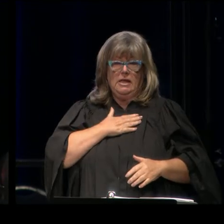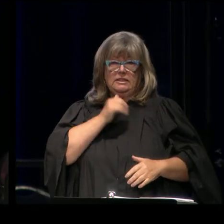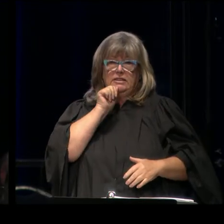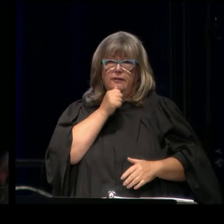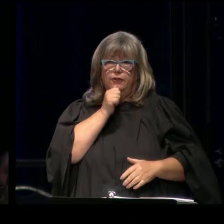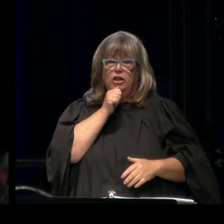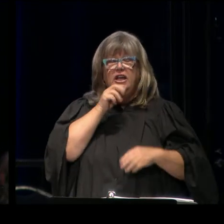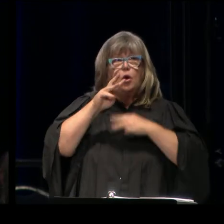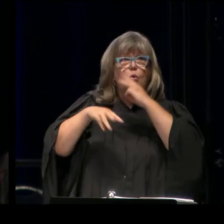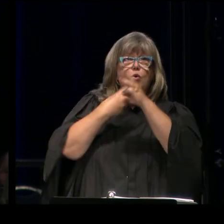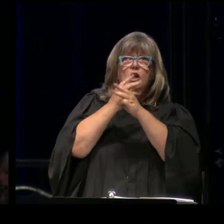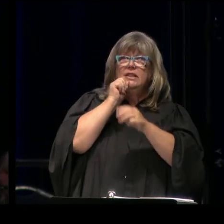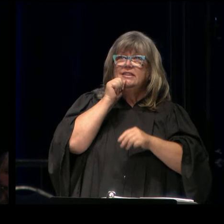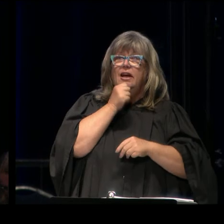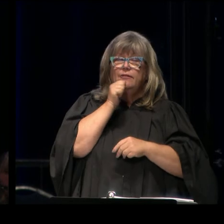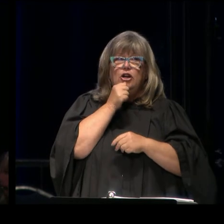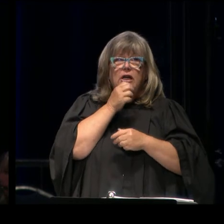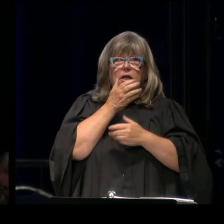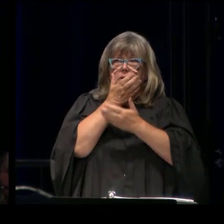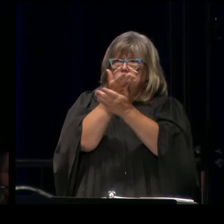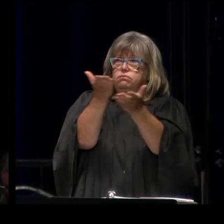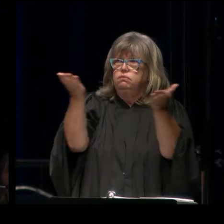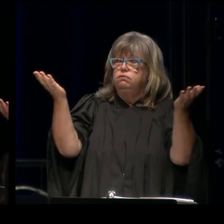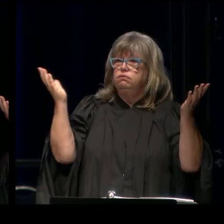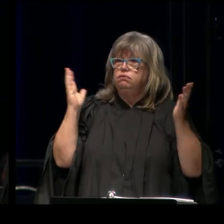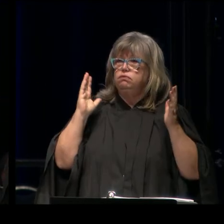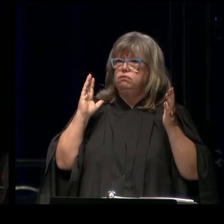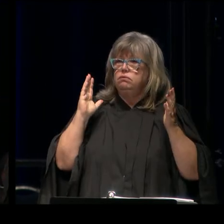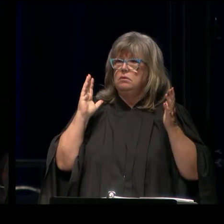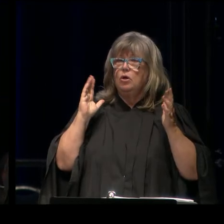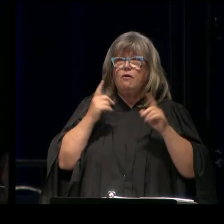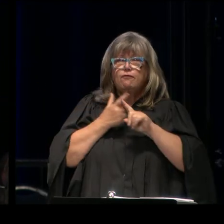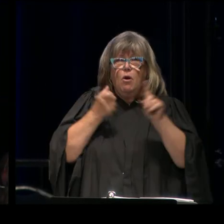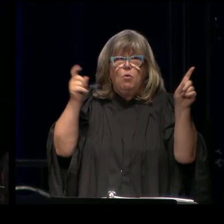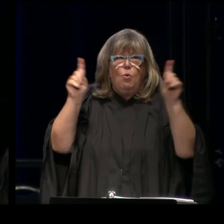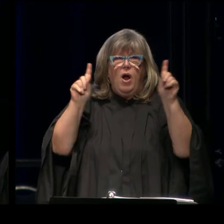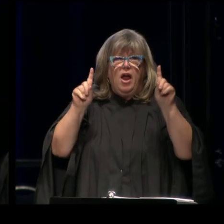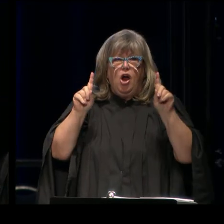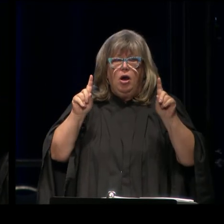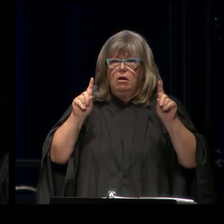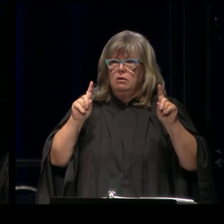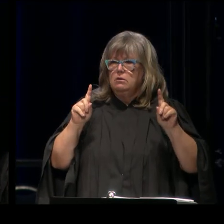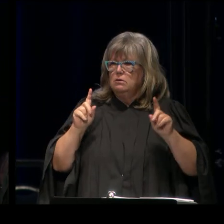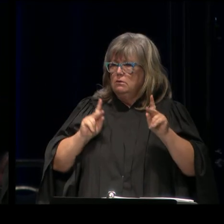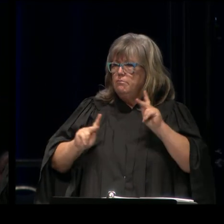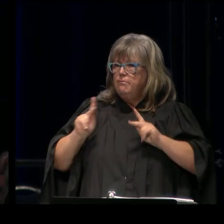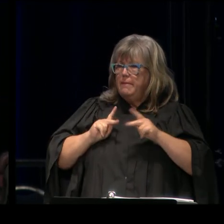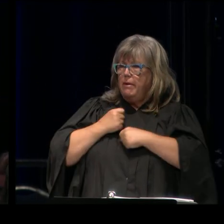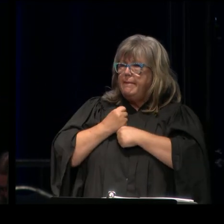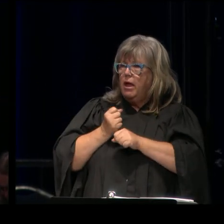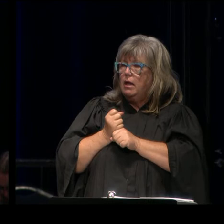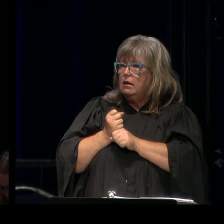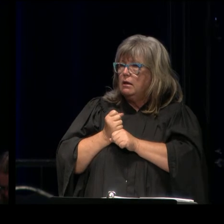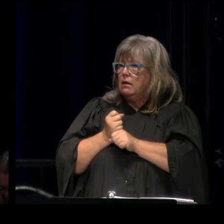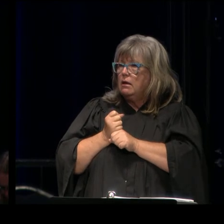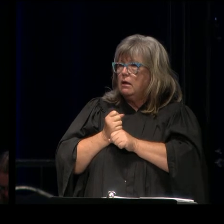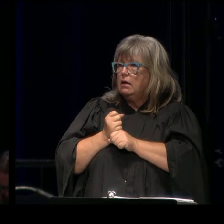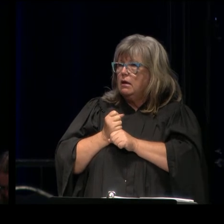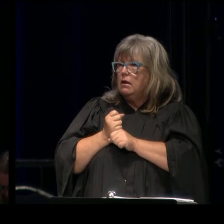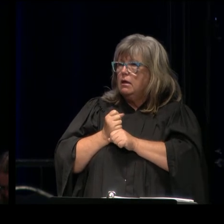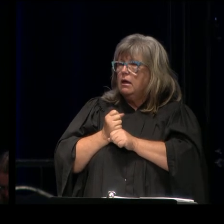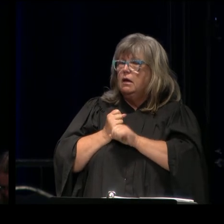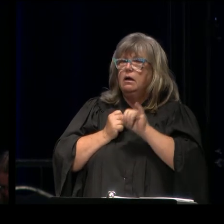and the world's suffering, it's man-made. And this is where hope can